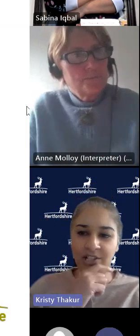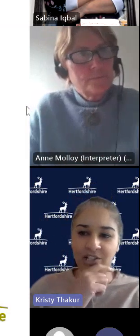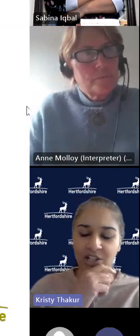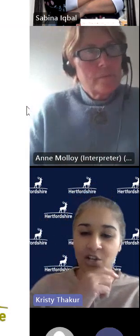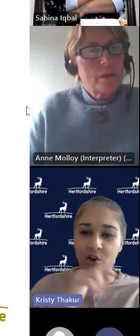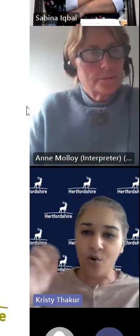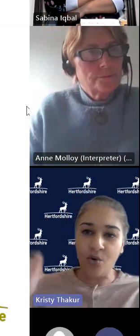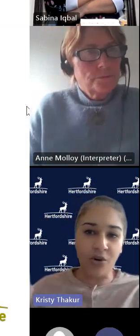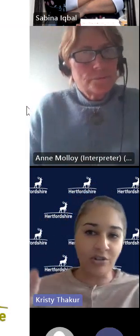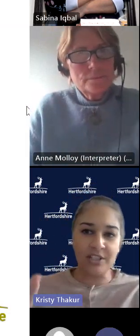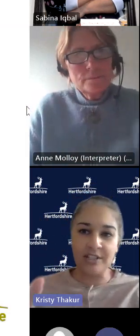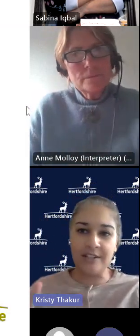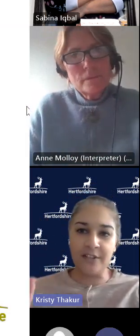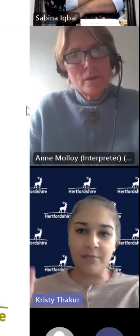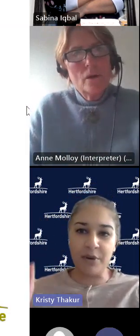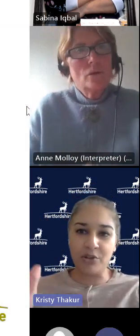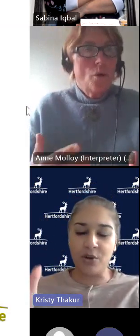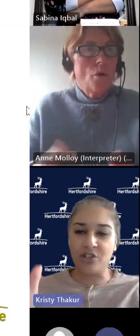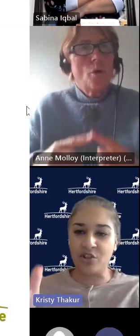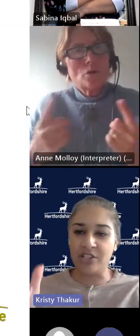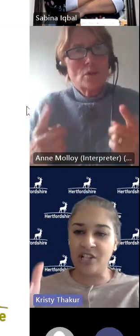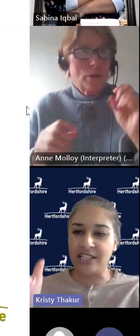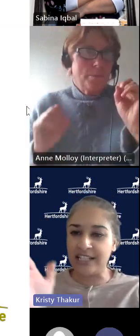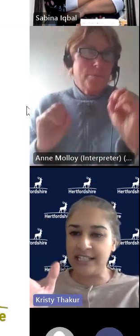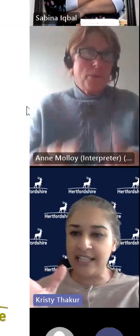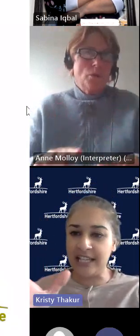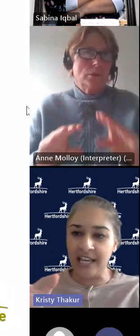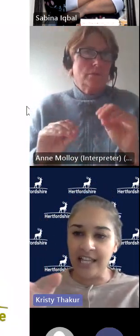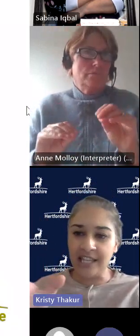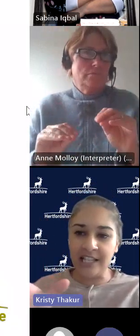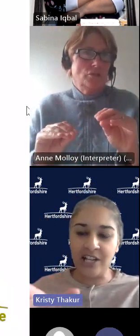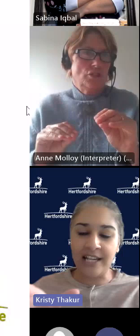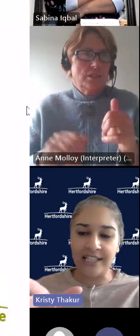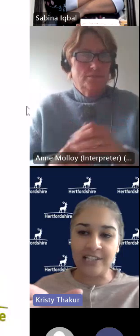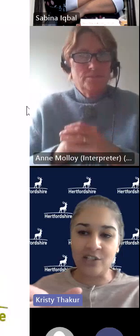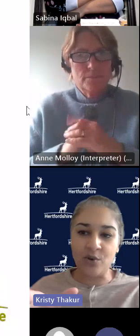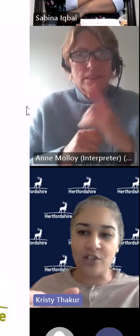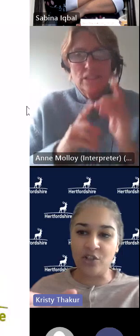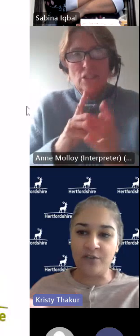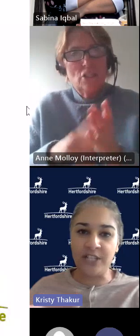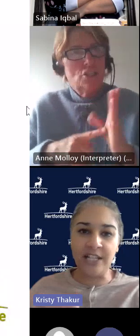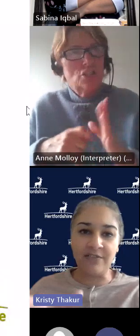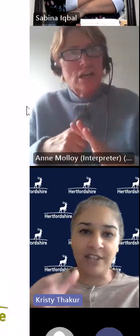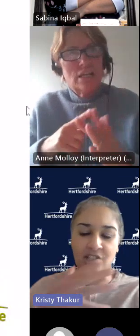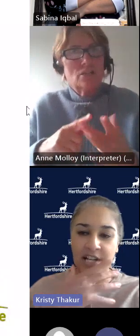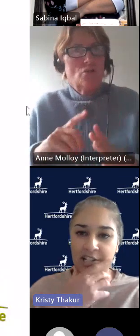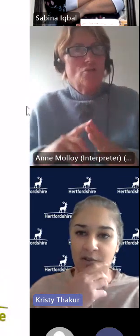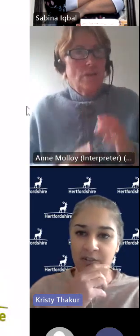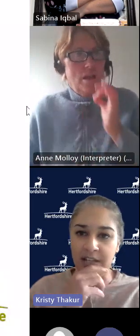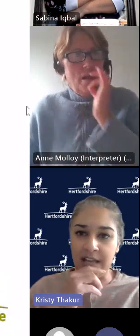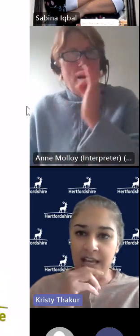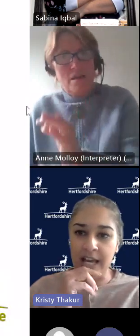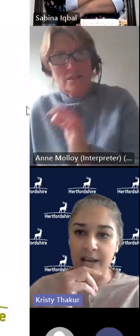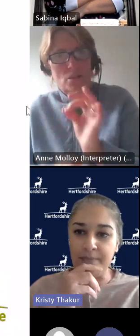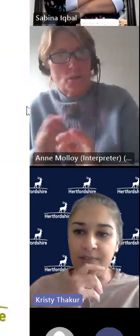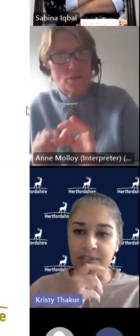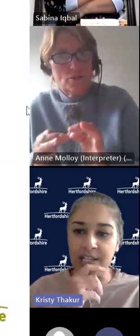ask a question, or alternatively post a question on the chat. I can see that Jackie's asked a question of Tina in the chat, so